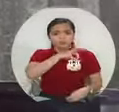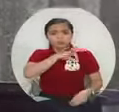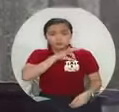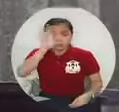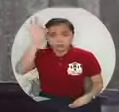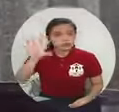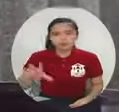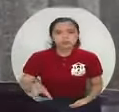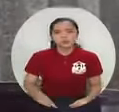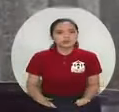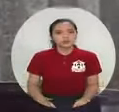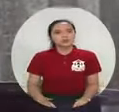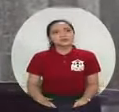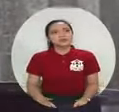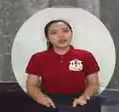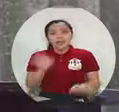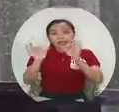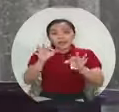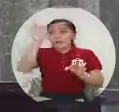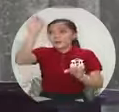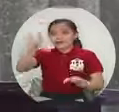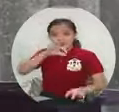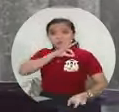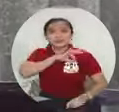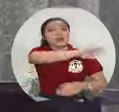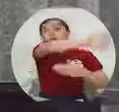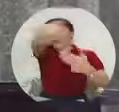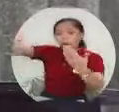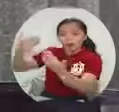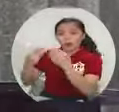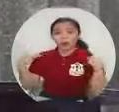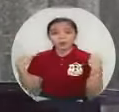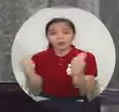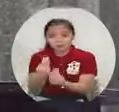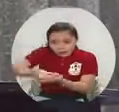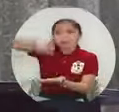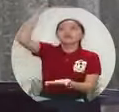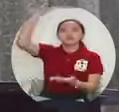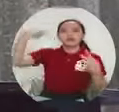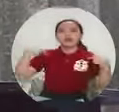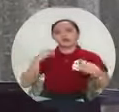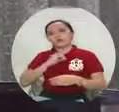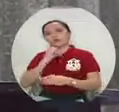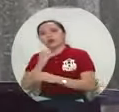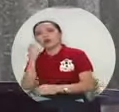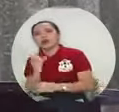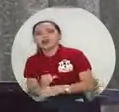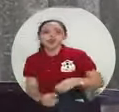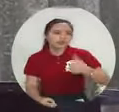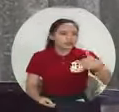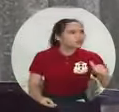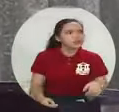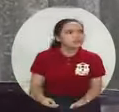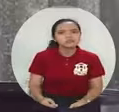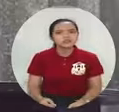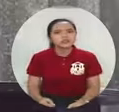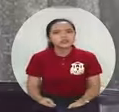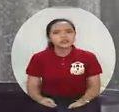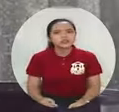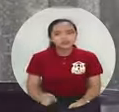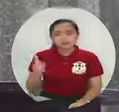improvement in our church, the building, the lot, the vehicles, all these things, because of the first fruits. And I do